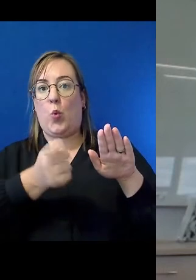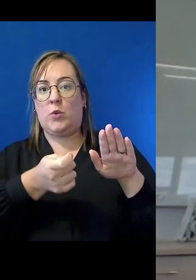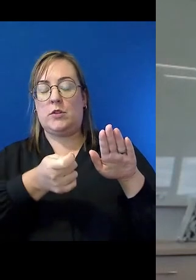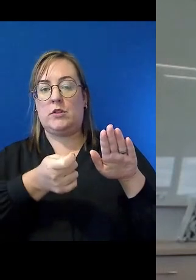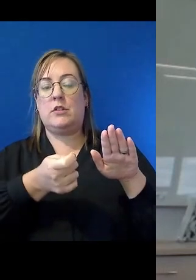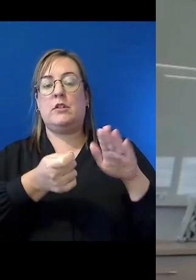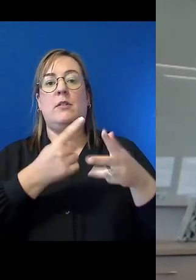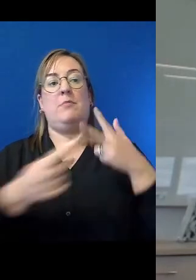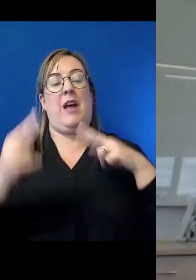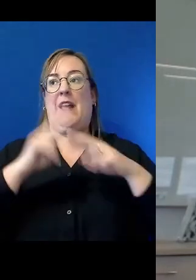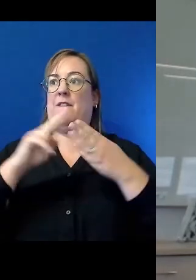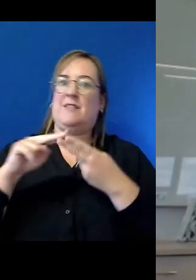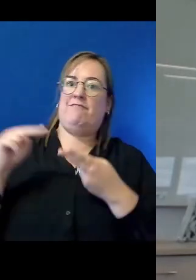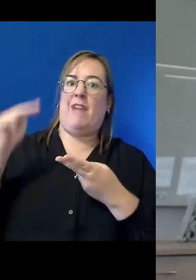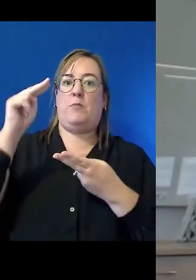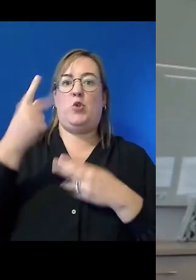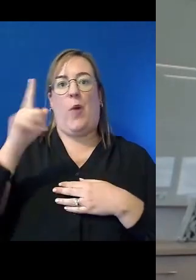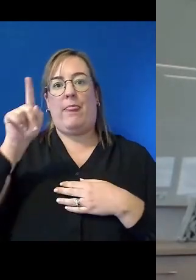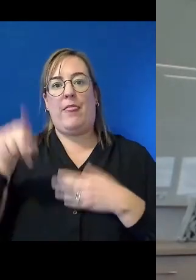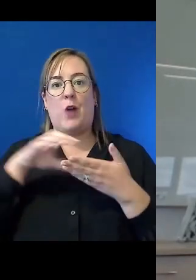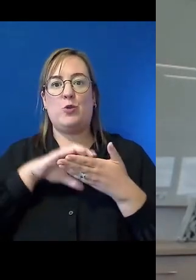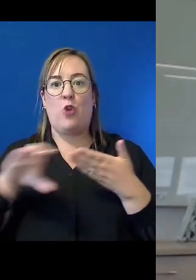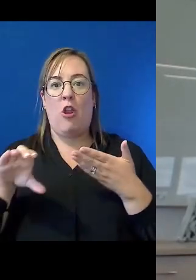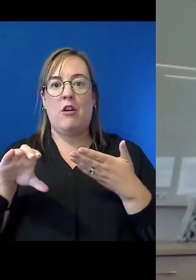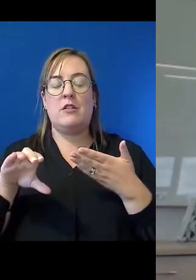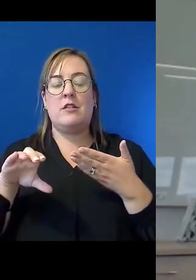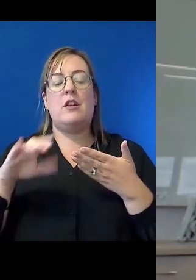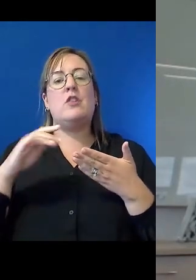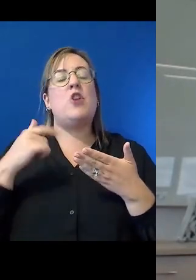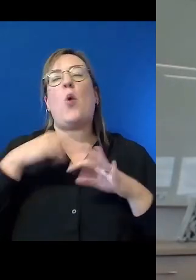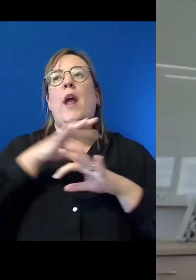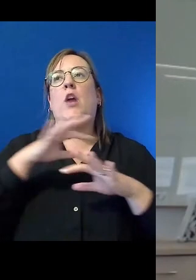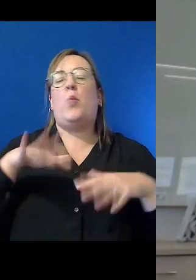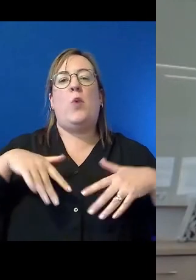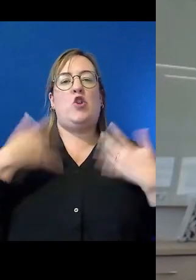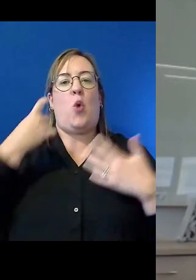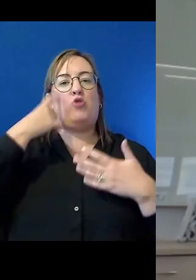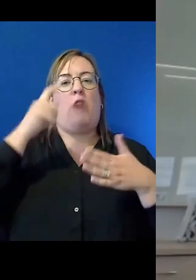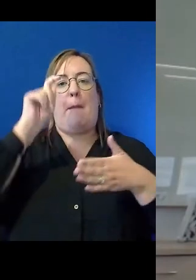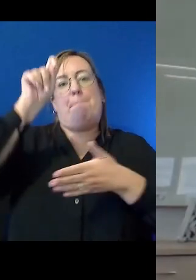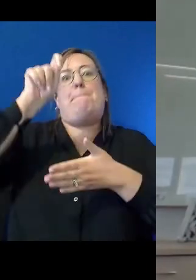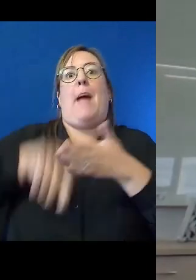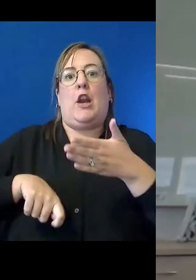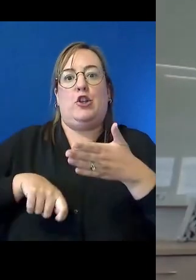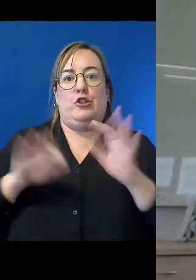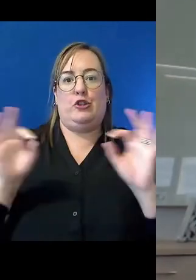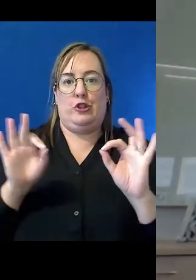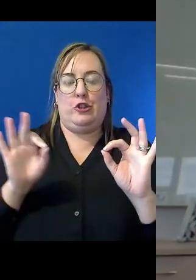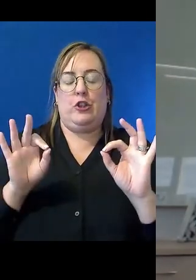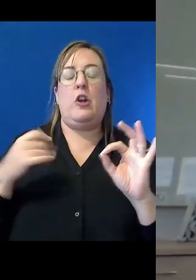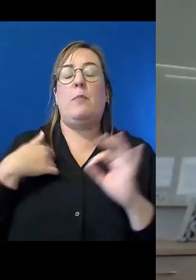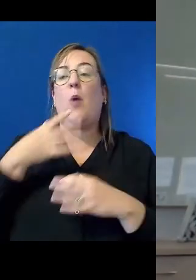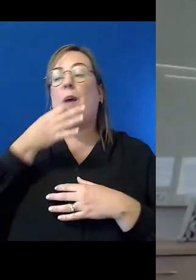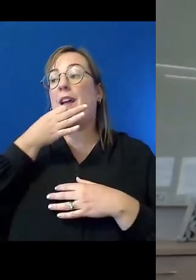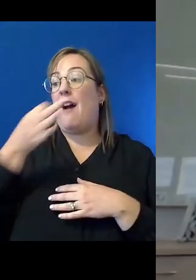to $1,000. So rather than put a punitive sort of sentence in place, send that person to address